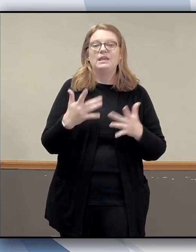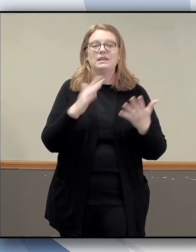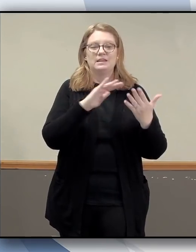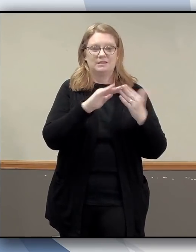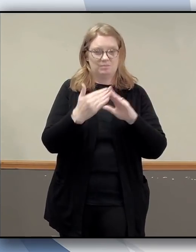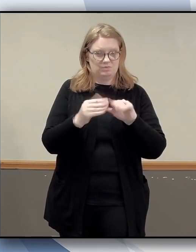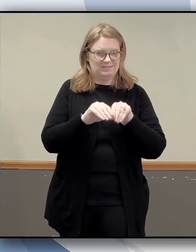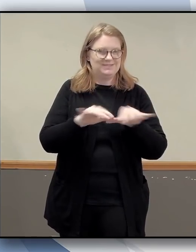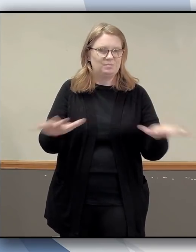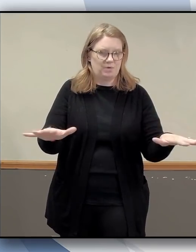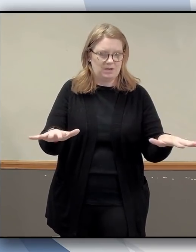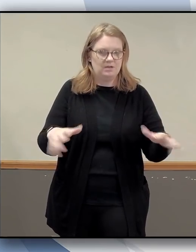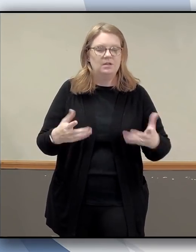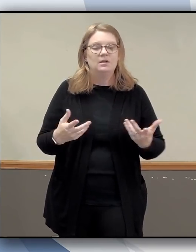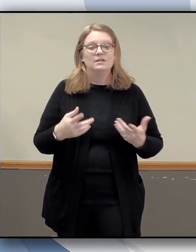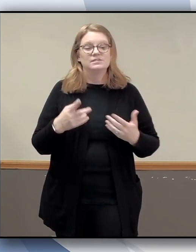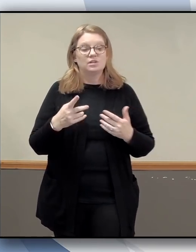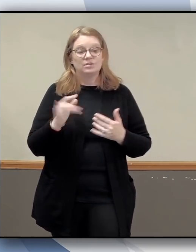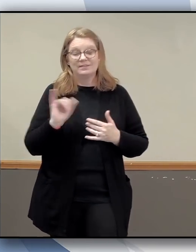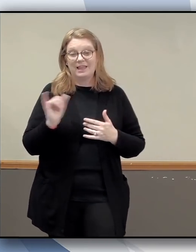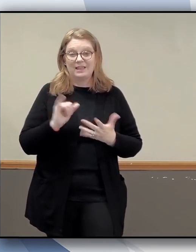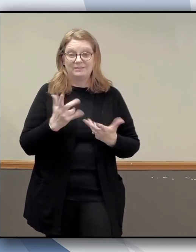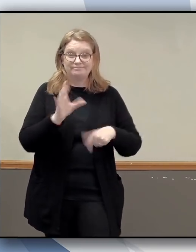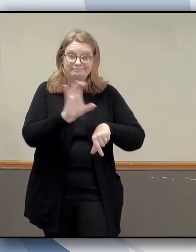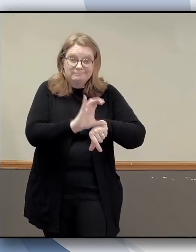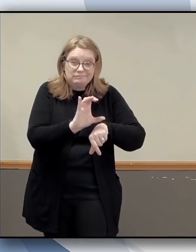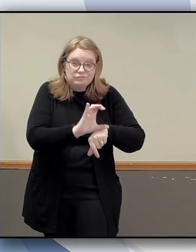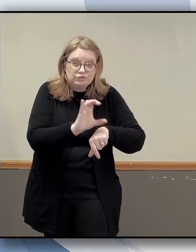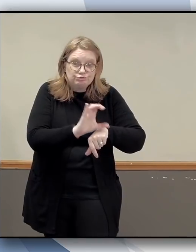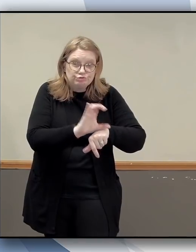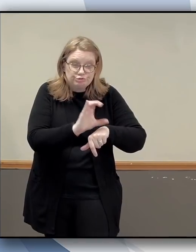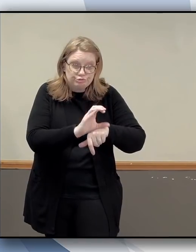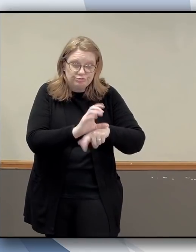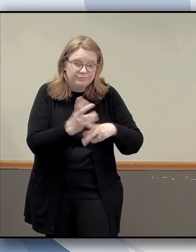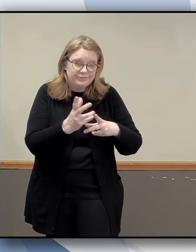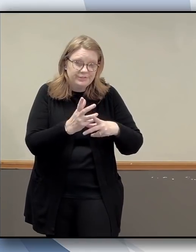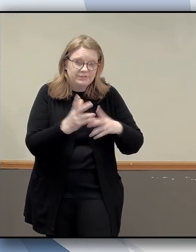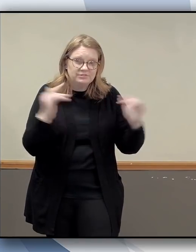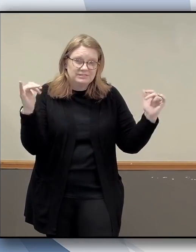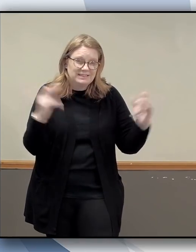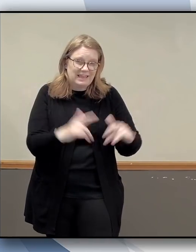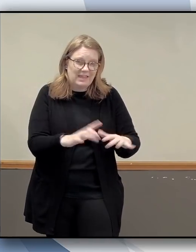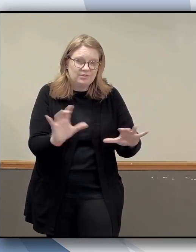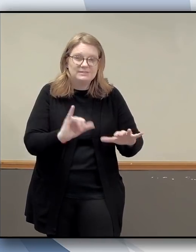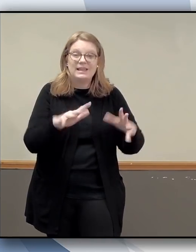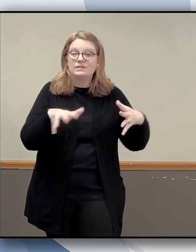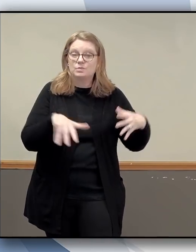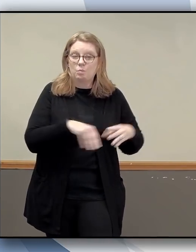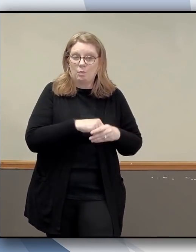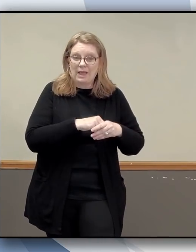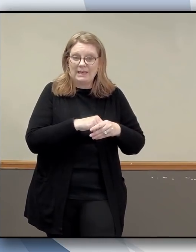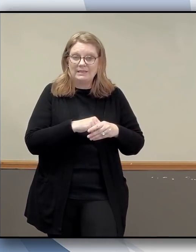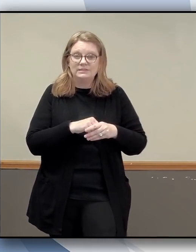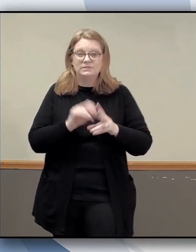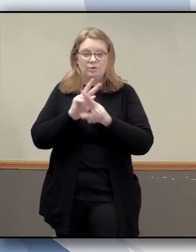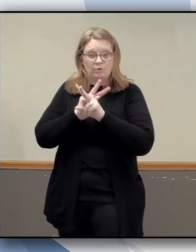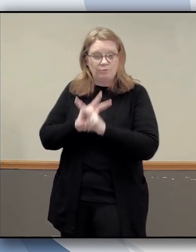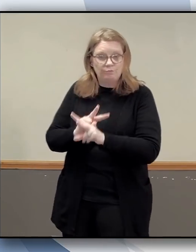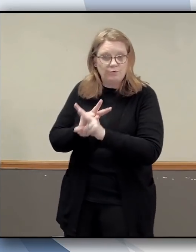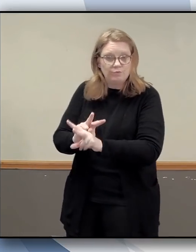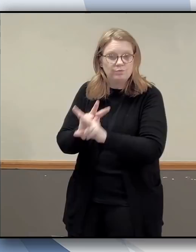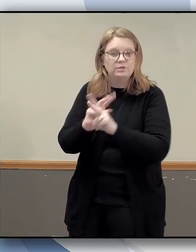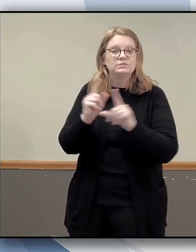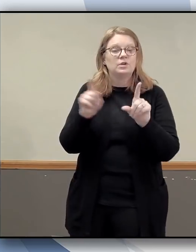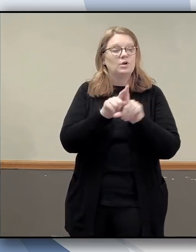include even faith-based related gatherings such as weddings or funerals or Sunday